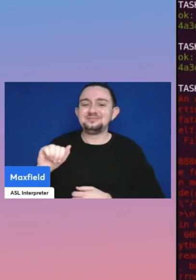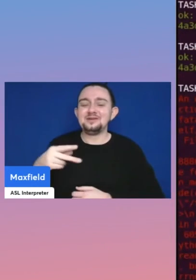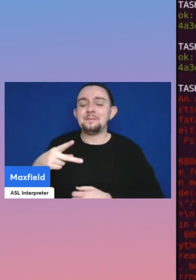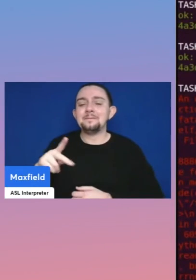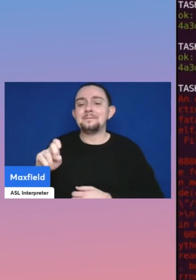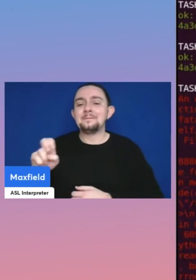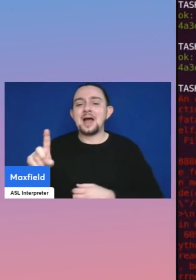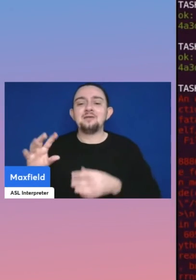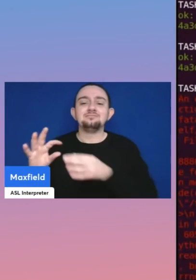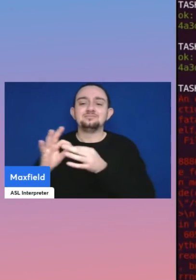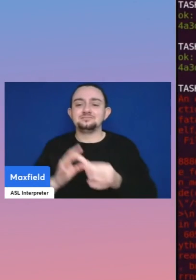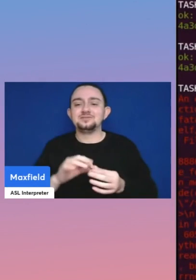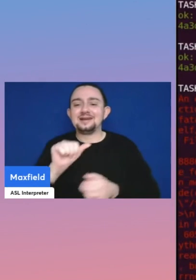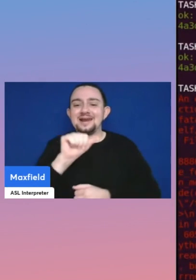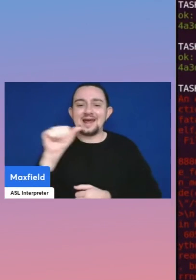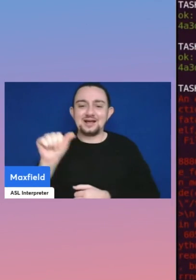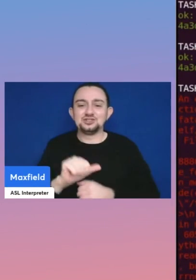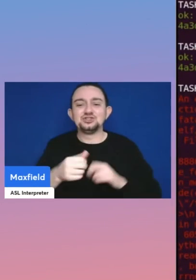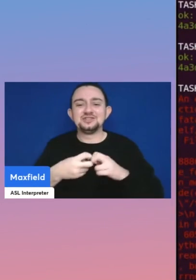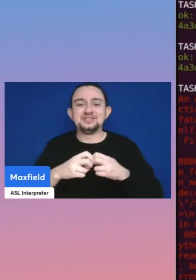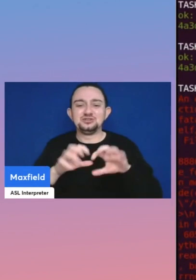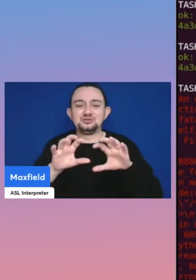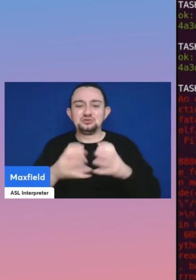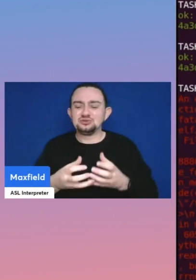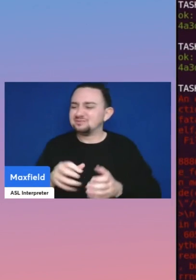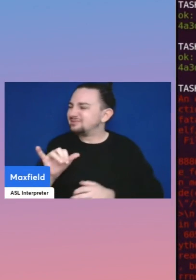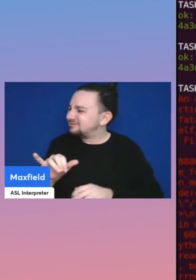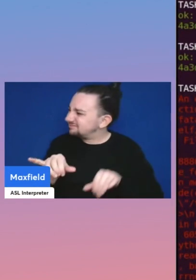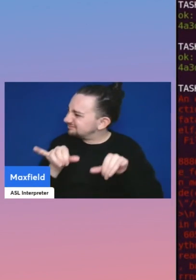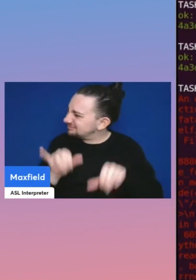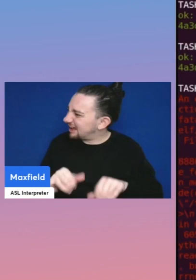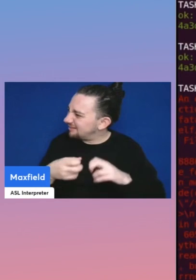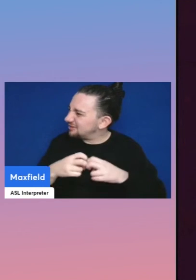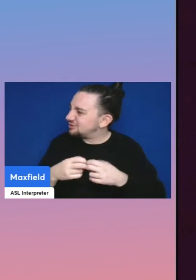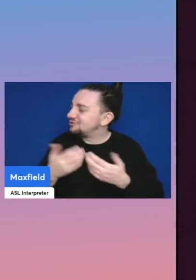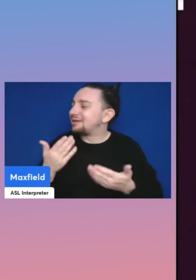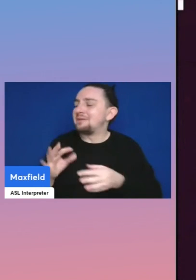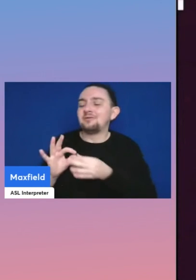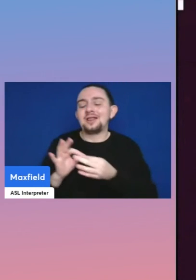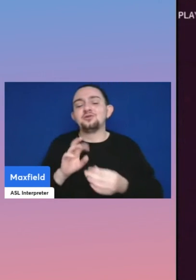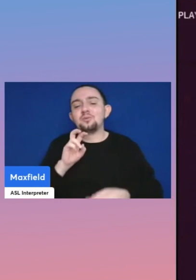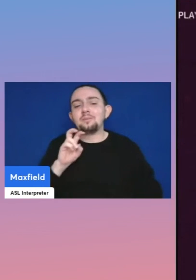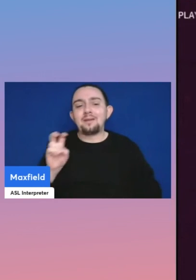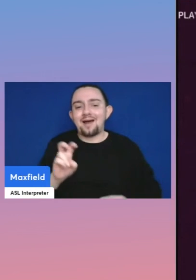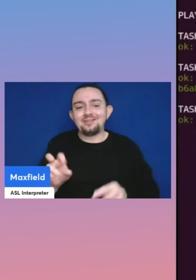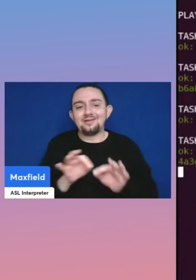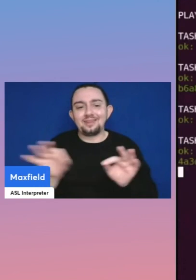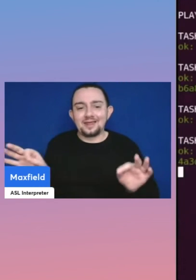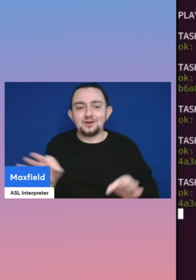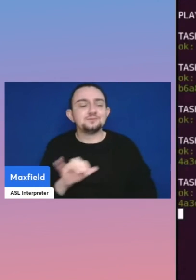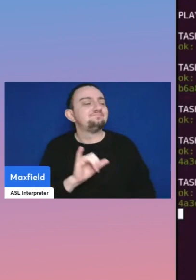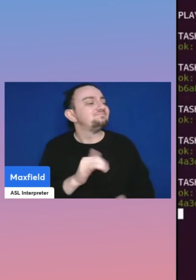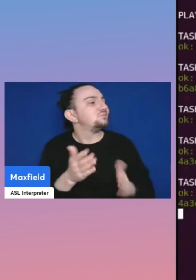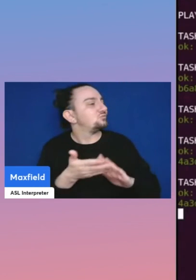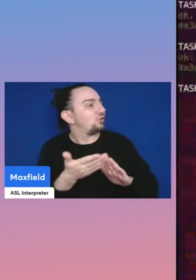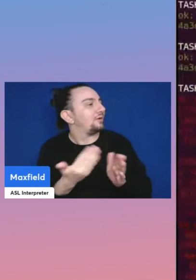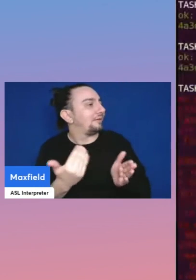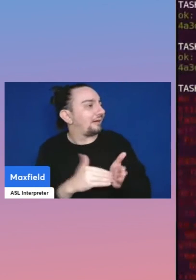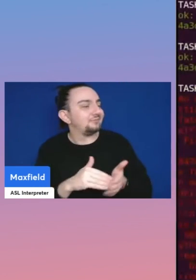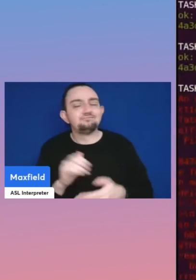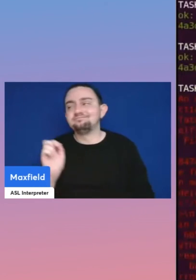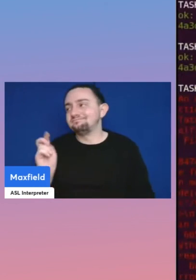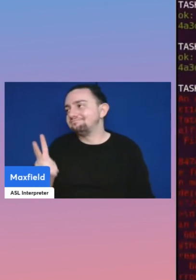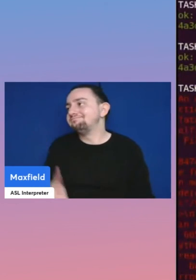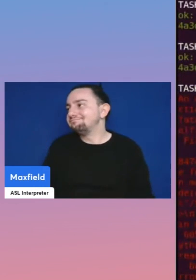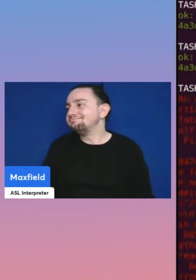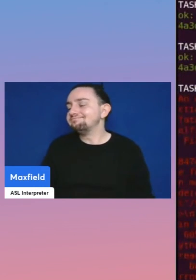Again, an issue here. It is the same, and it is something related to Python. Okay. Let me run it again.